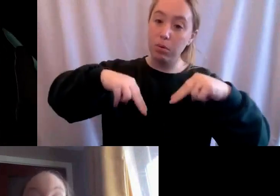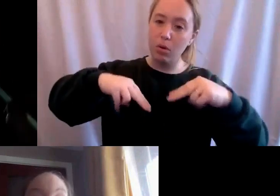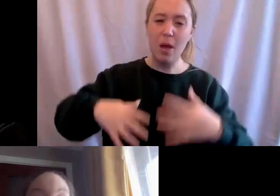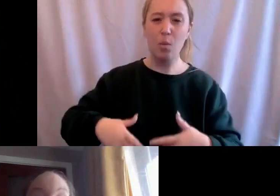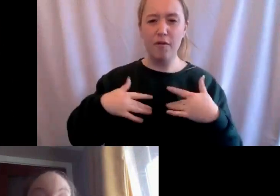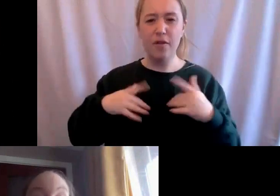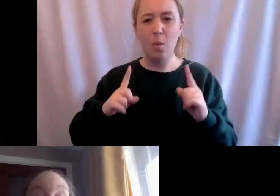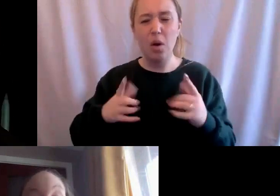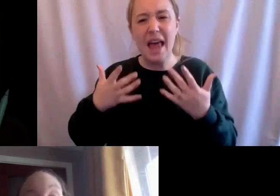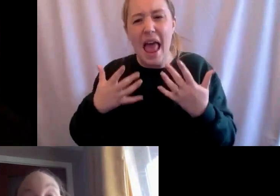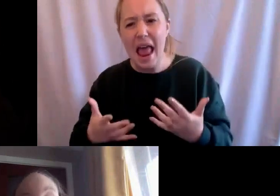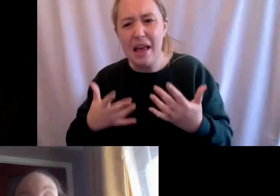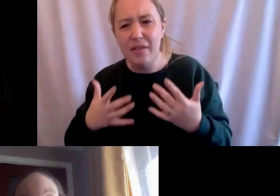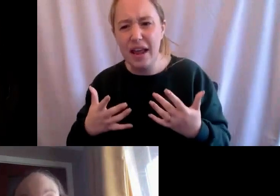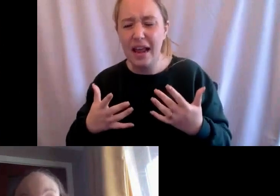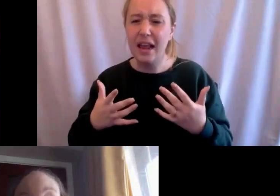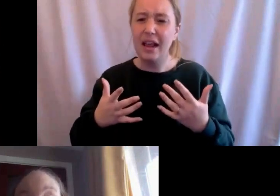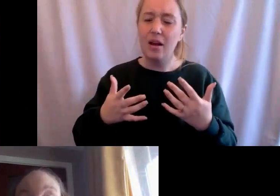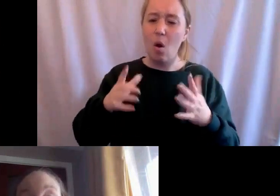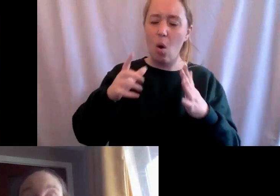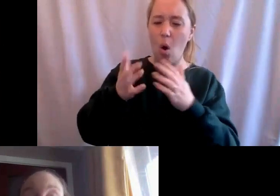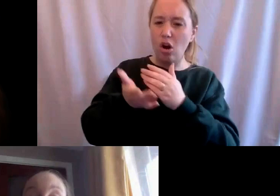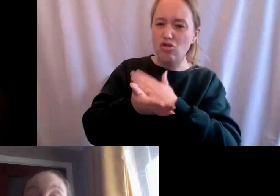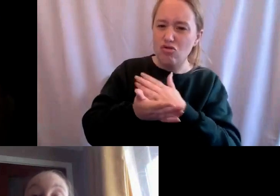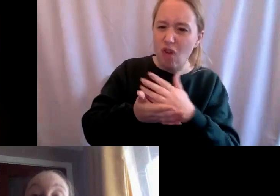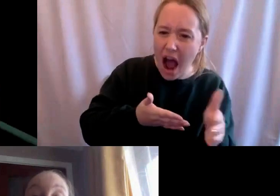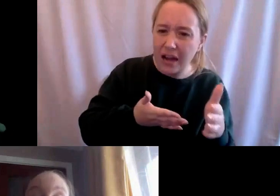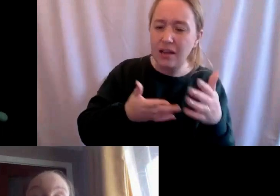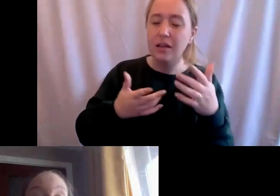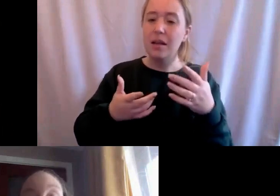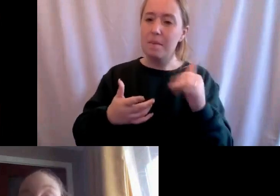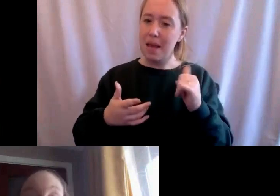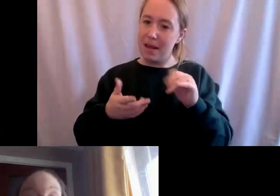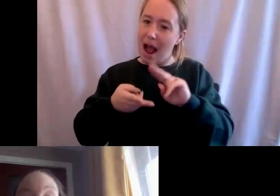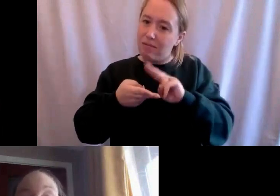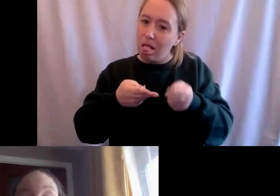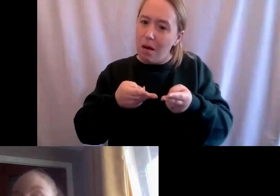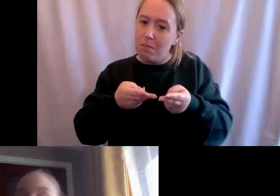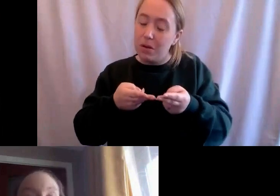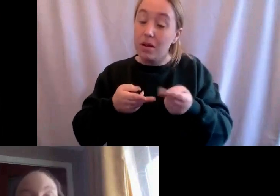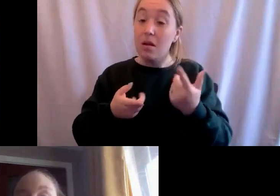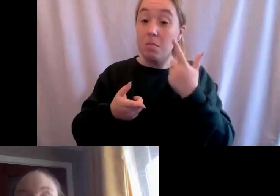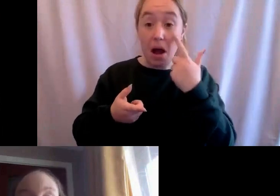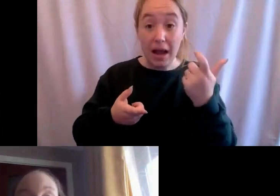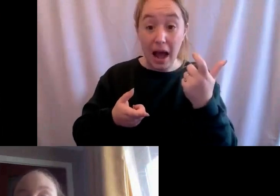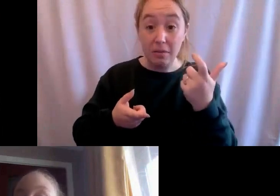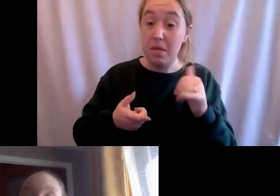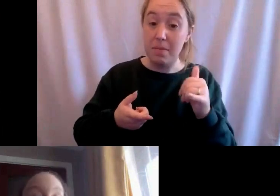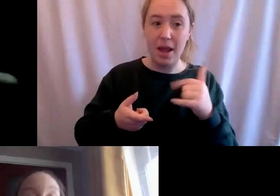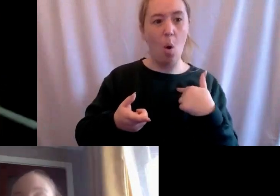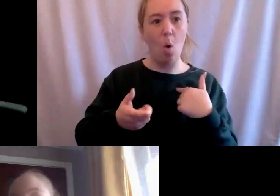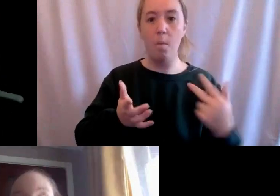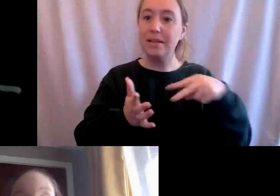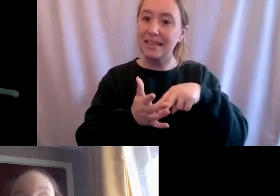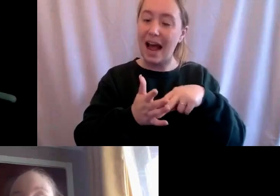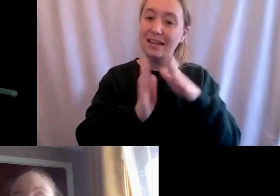feeling. There might be a bump that you can touch, and it'll vary from day to day. If you've had a busy day on your feet, you've